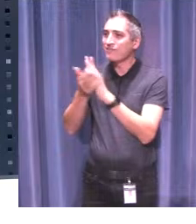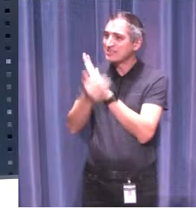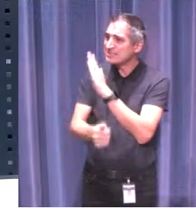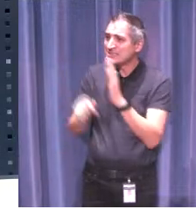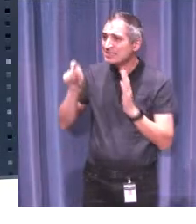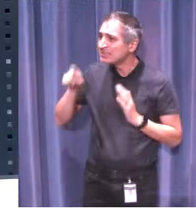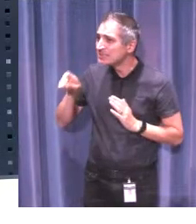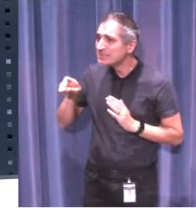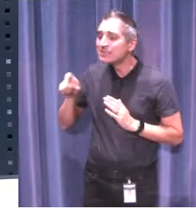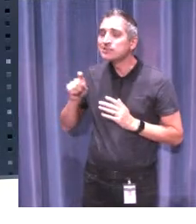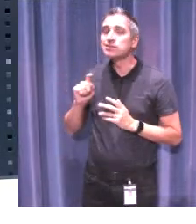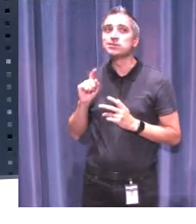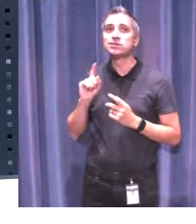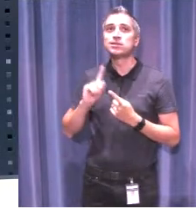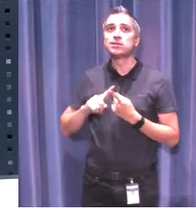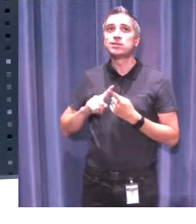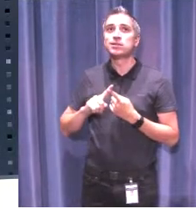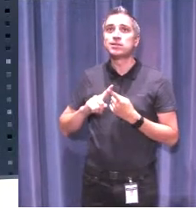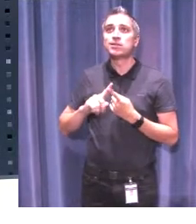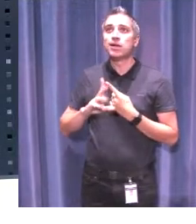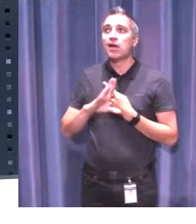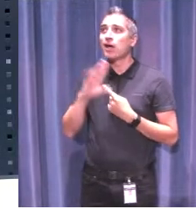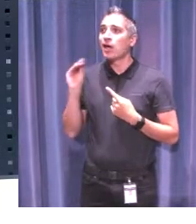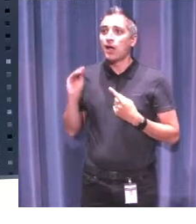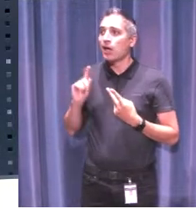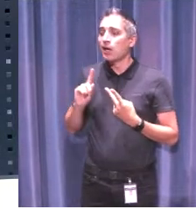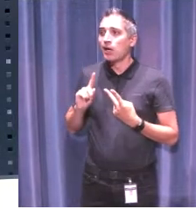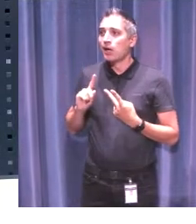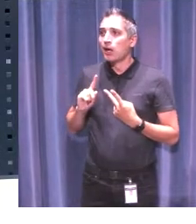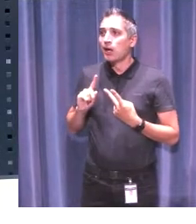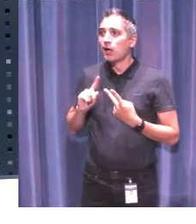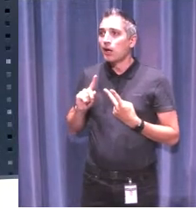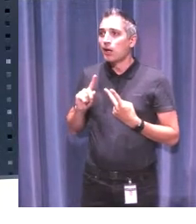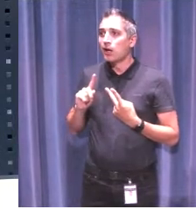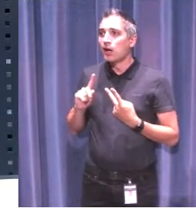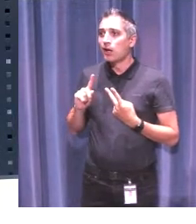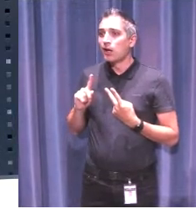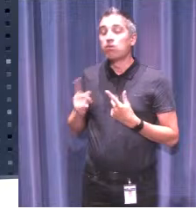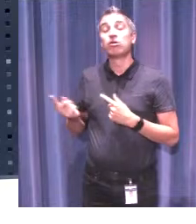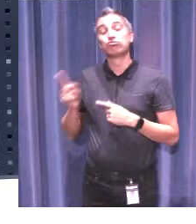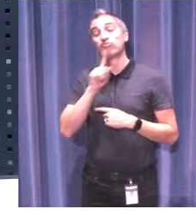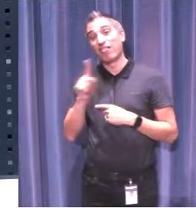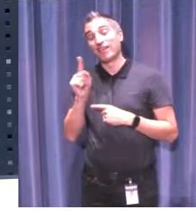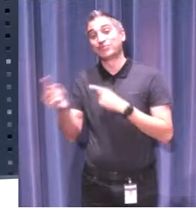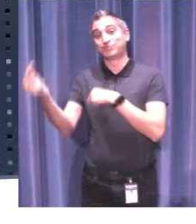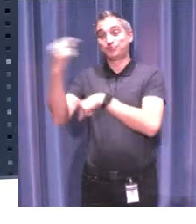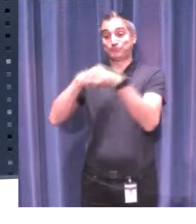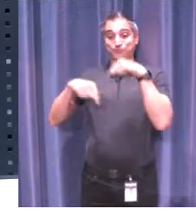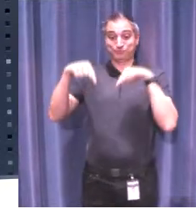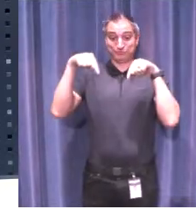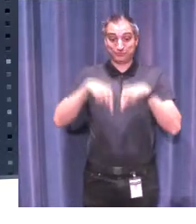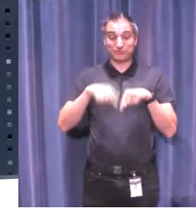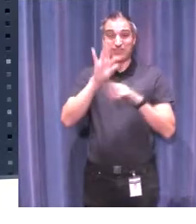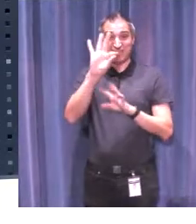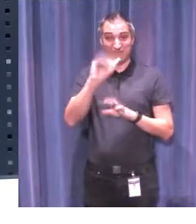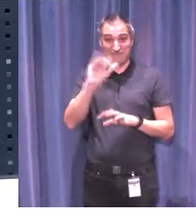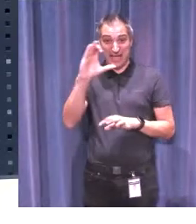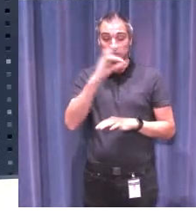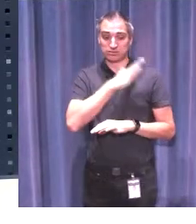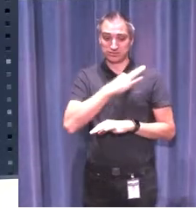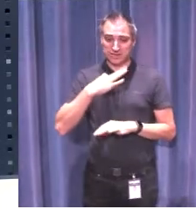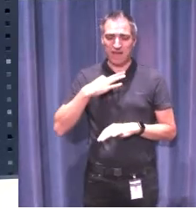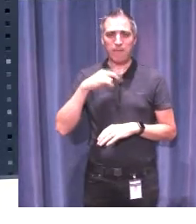for, and then back to faculty and staff to understand how